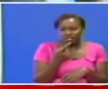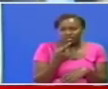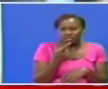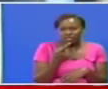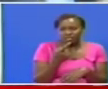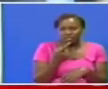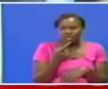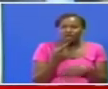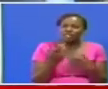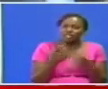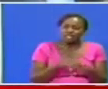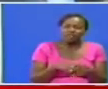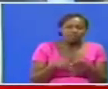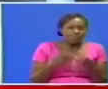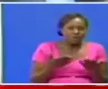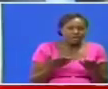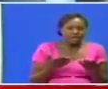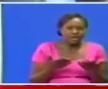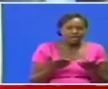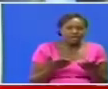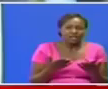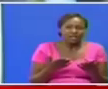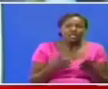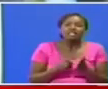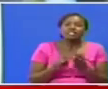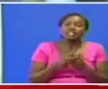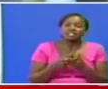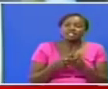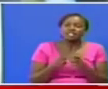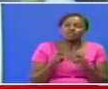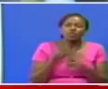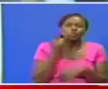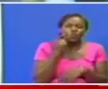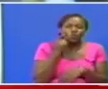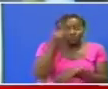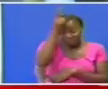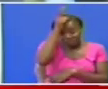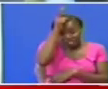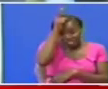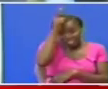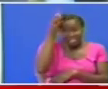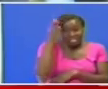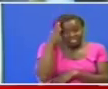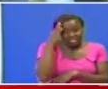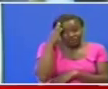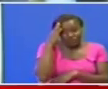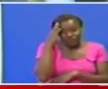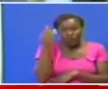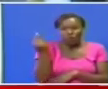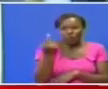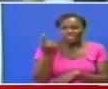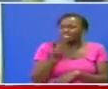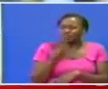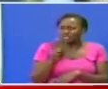where I grew up. With the money he saved from his work, he opened a small dukkah in our village. He discovered that whilst he had never been taught